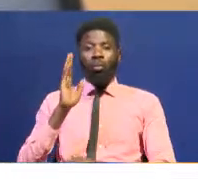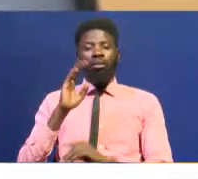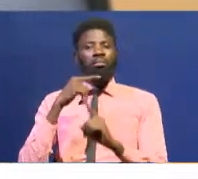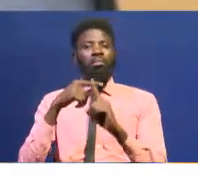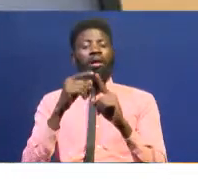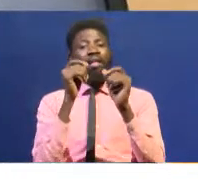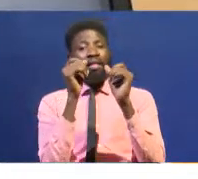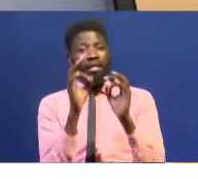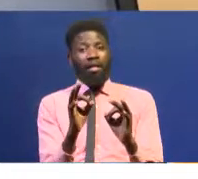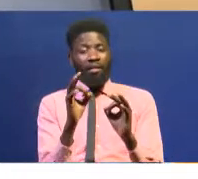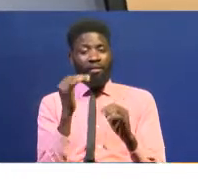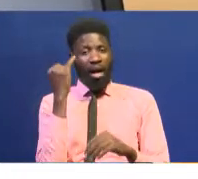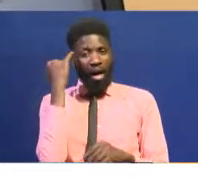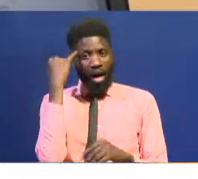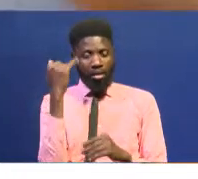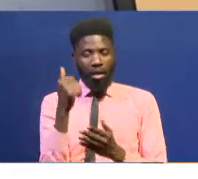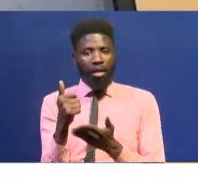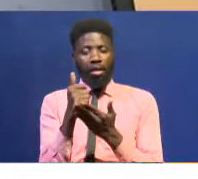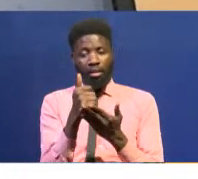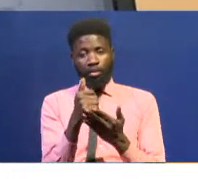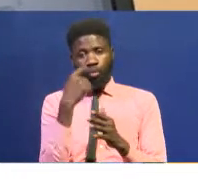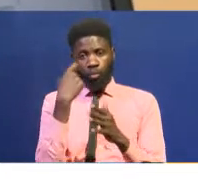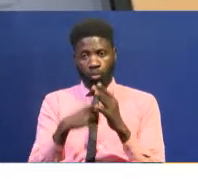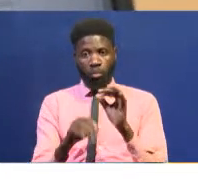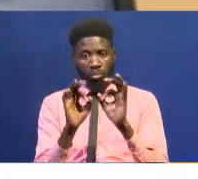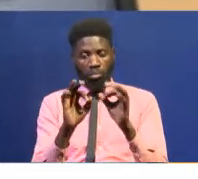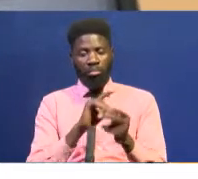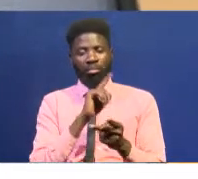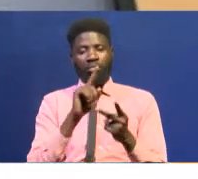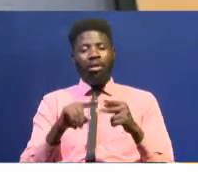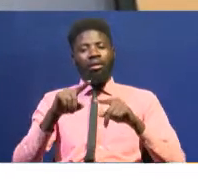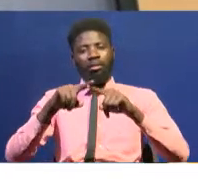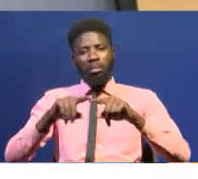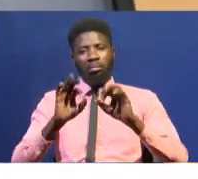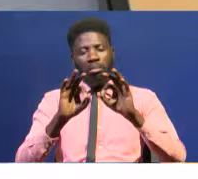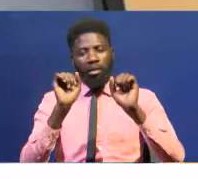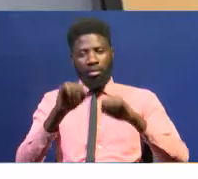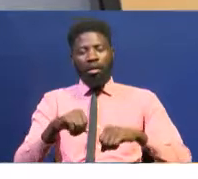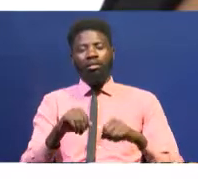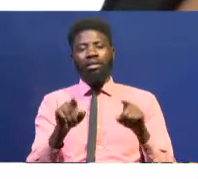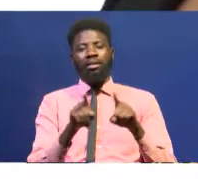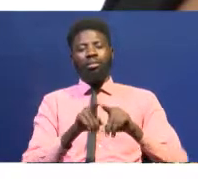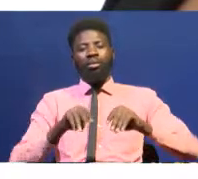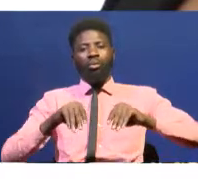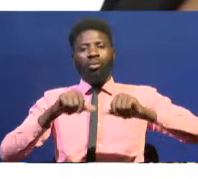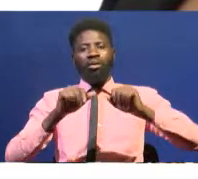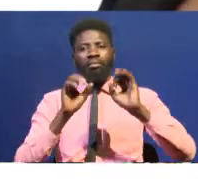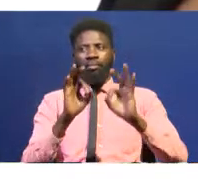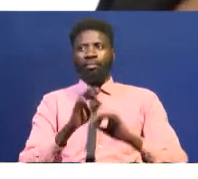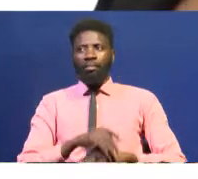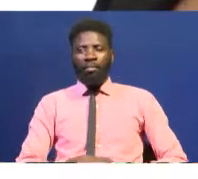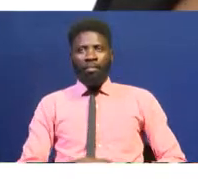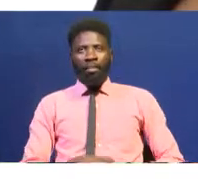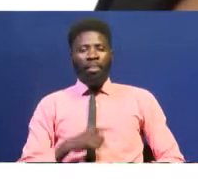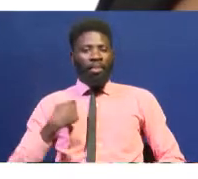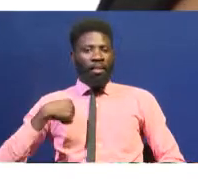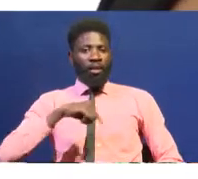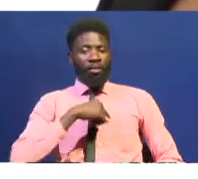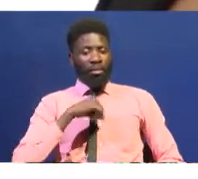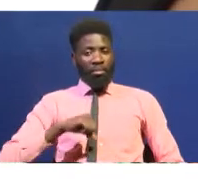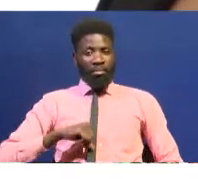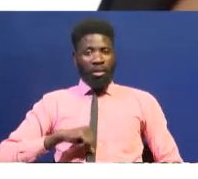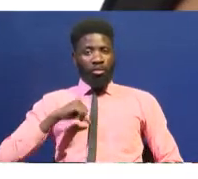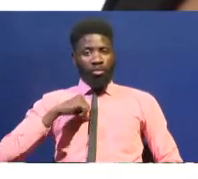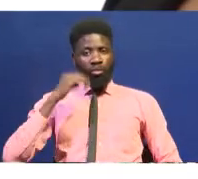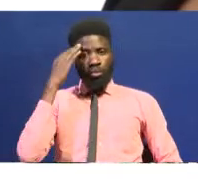are affordable, reliable, of good quality, and adhere to ethical standards. We are very proud that we are also